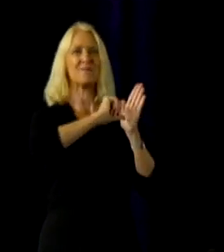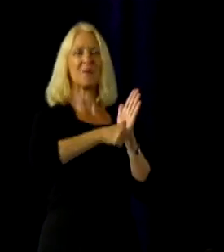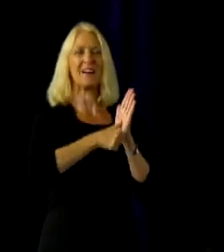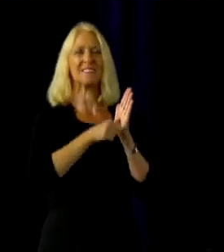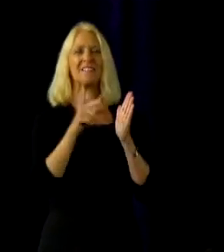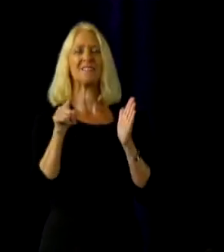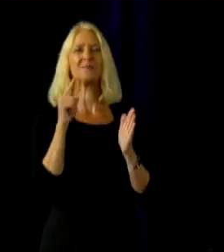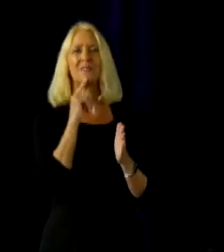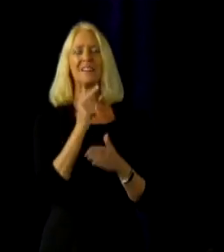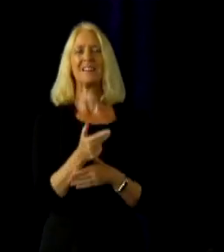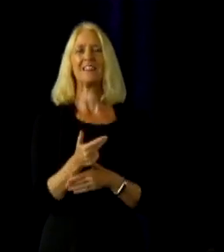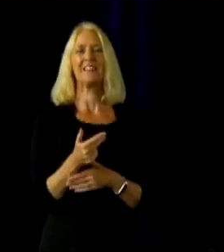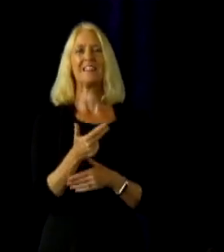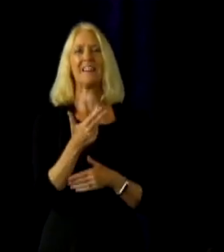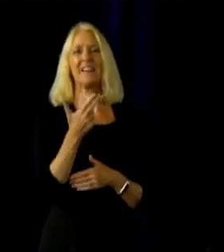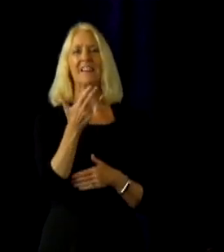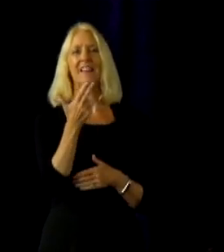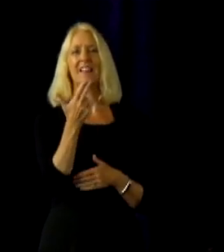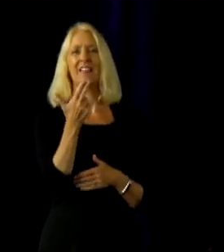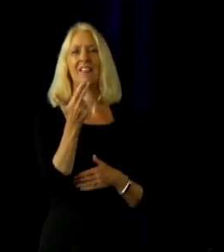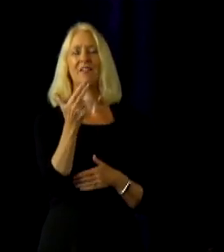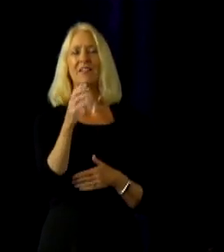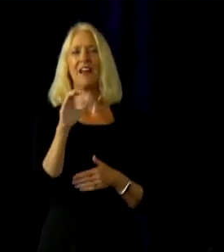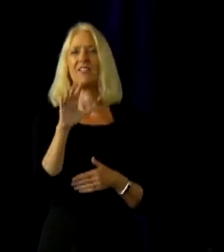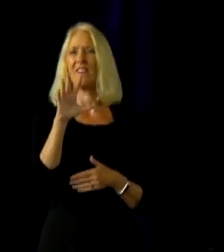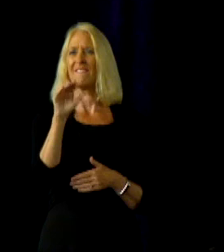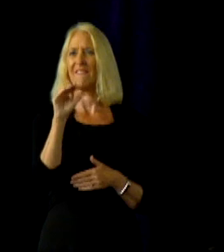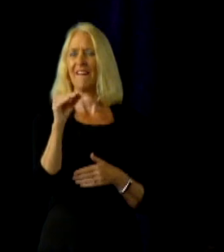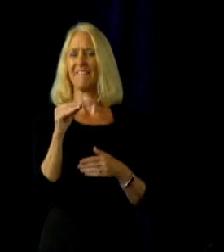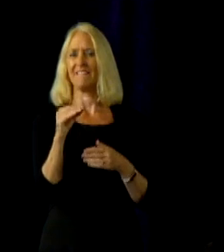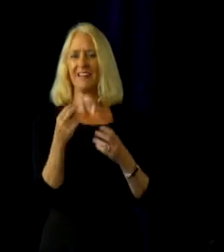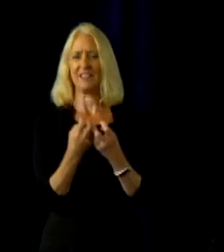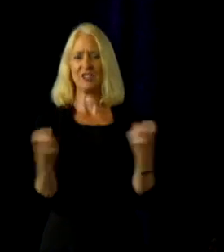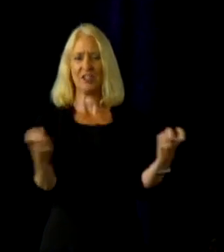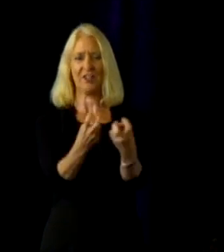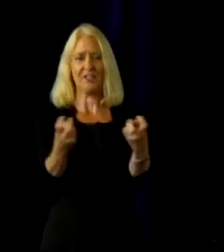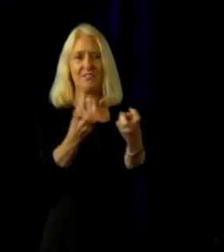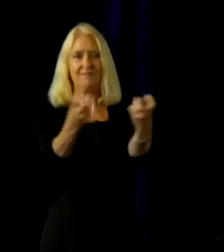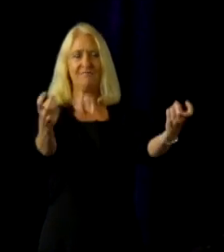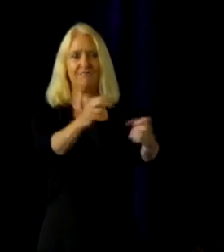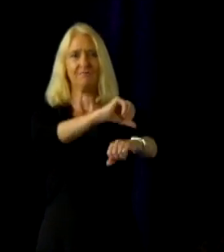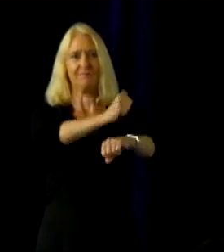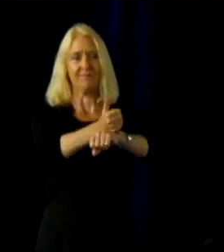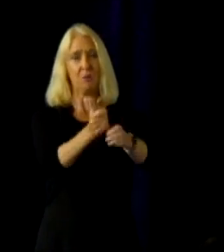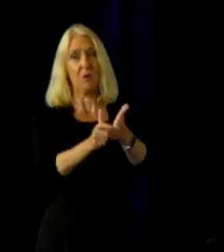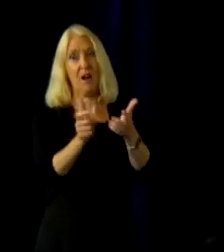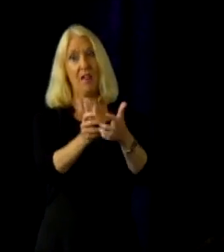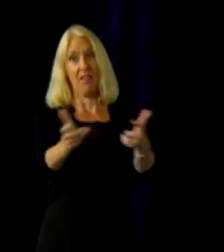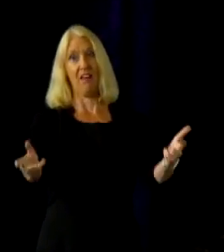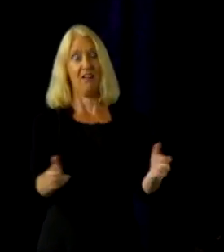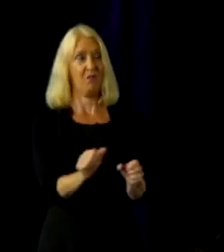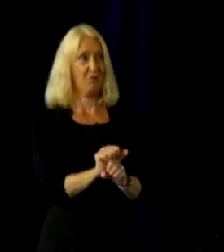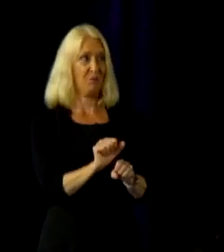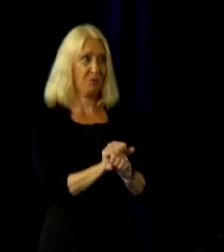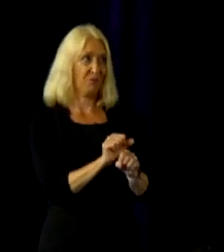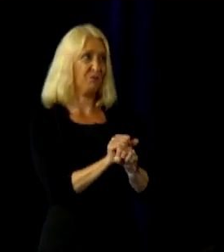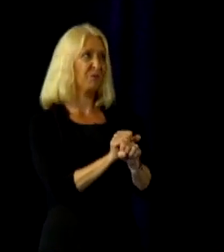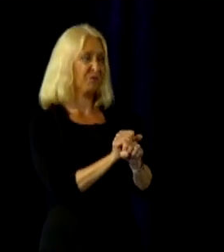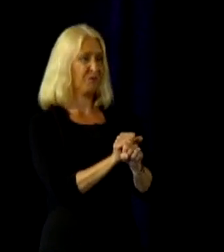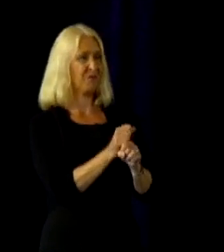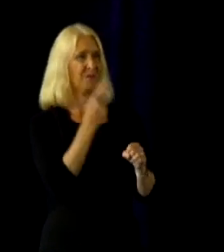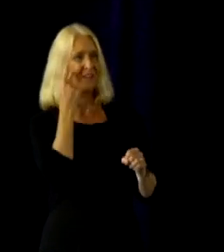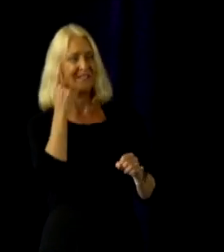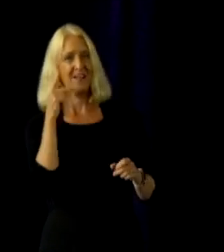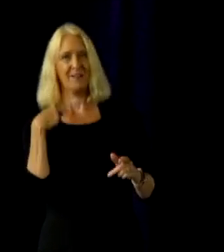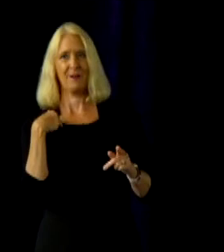these 1,350 chairs being put out in this gym. That took a lot of work. I saw people collating